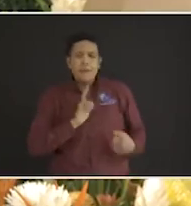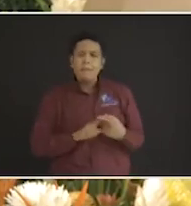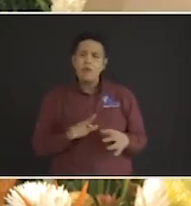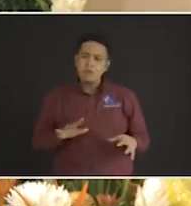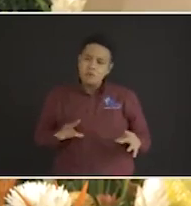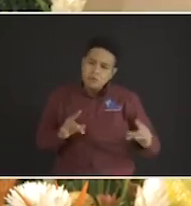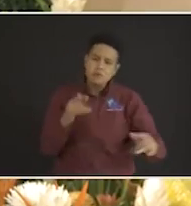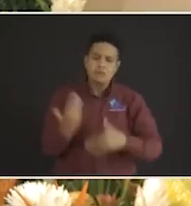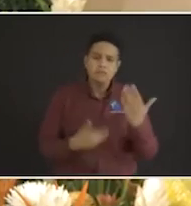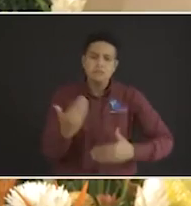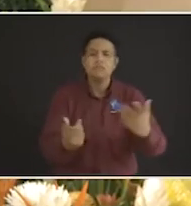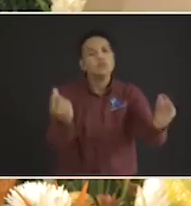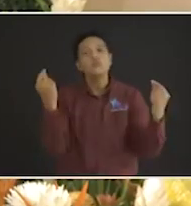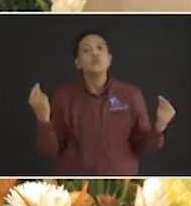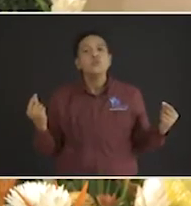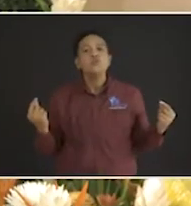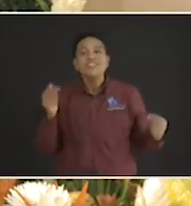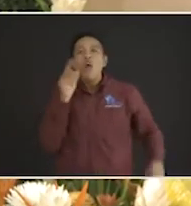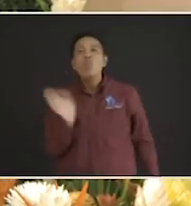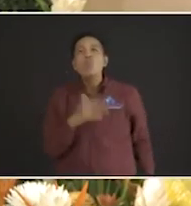efficiency.